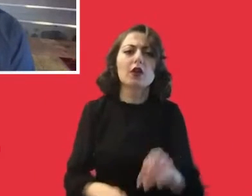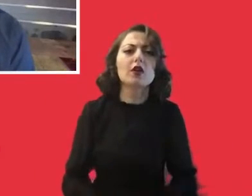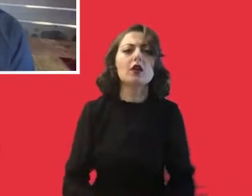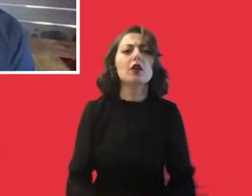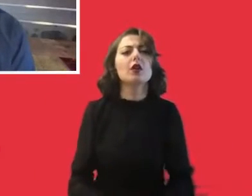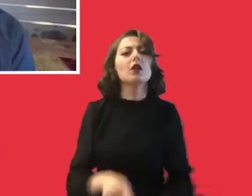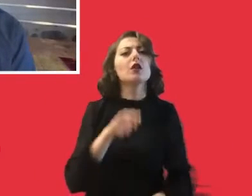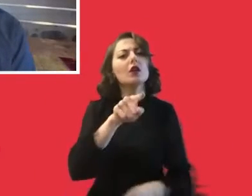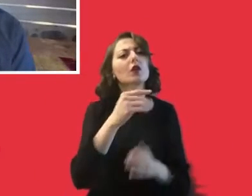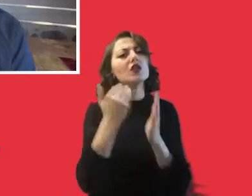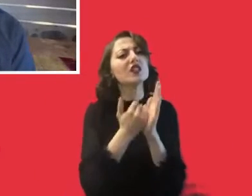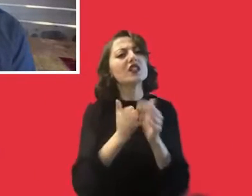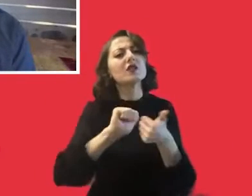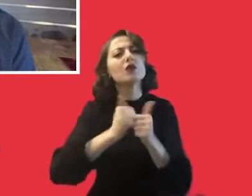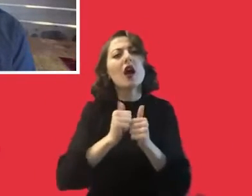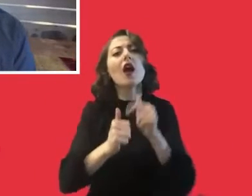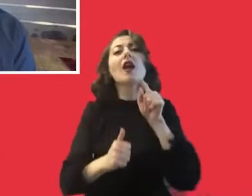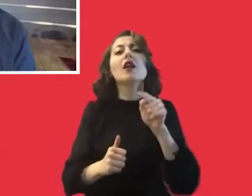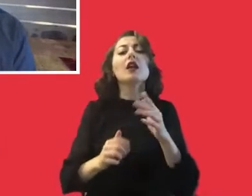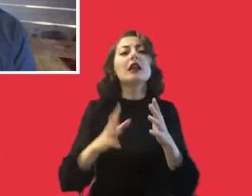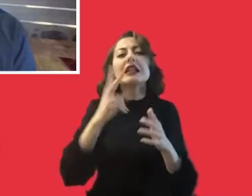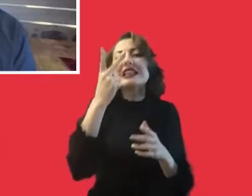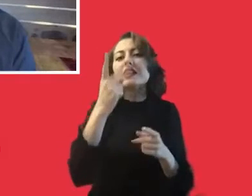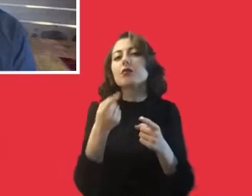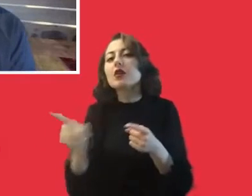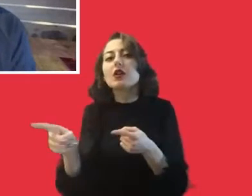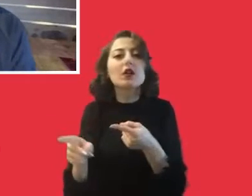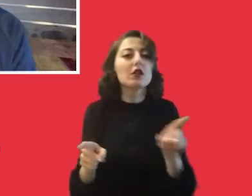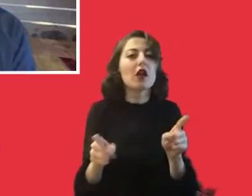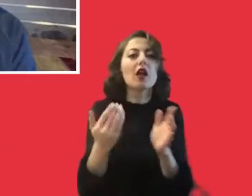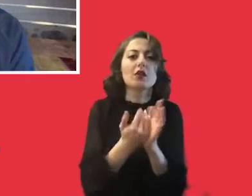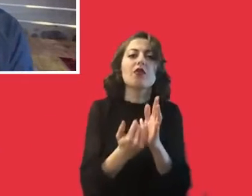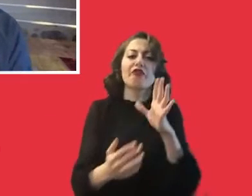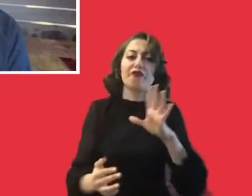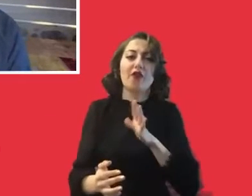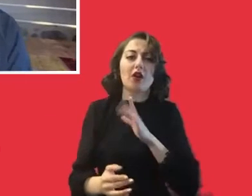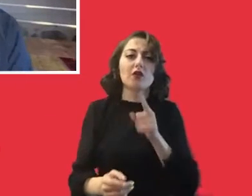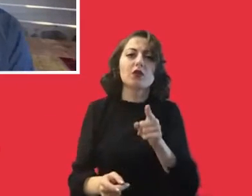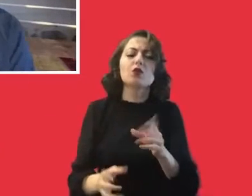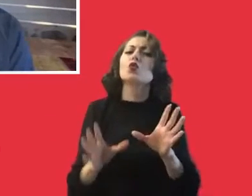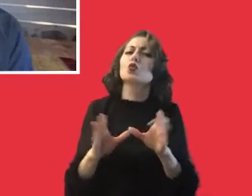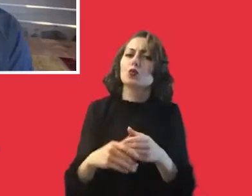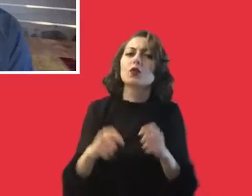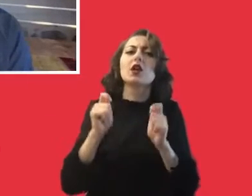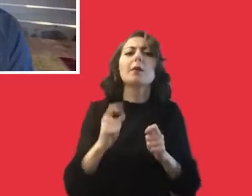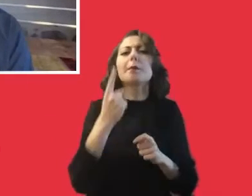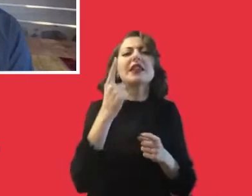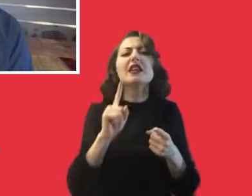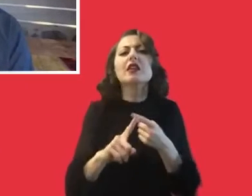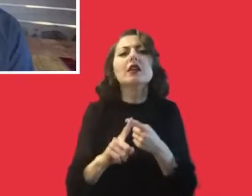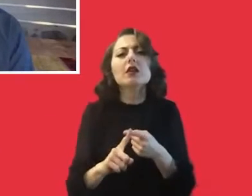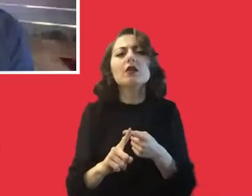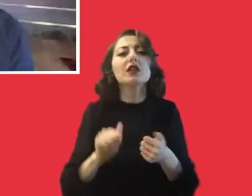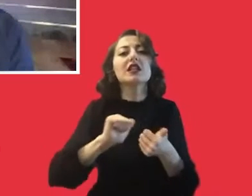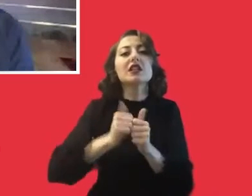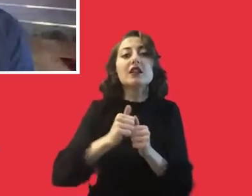rights. And sports and volunteering, when we think about two concepts, actually we see two different axes. And the first group